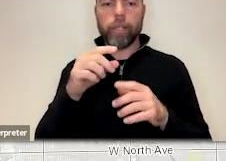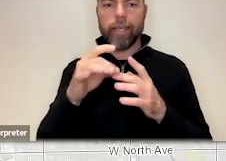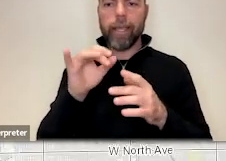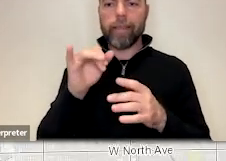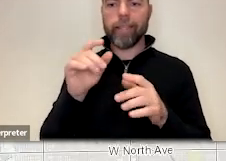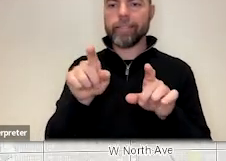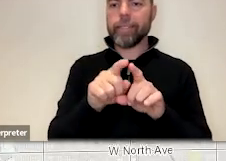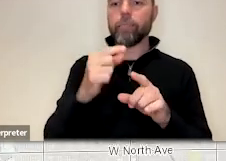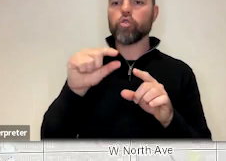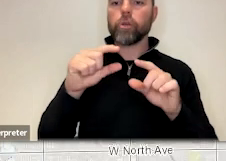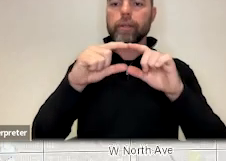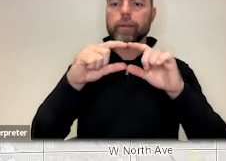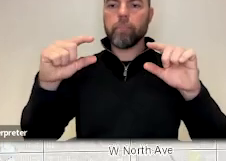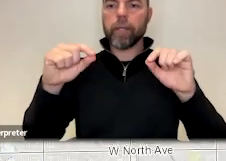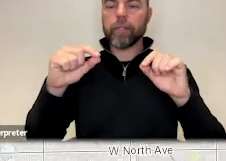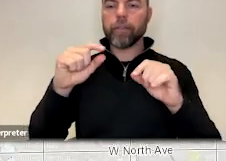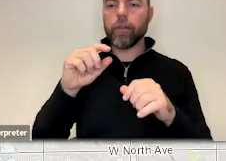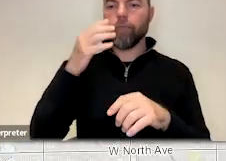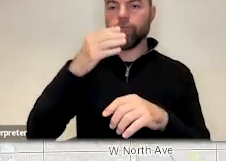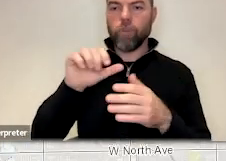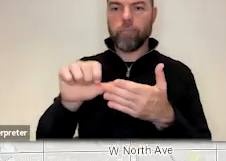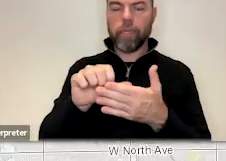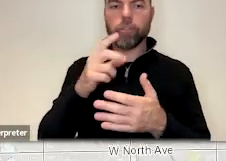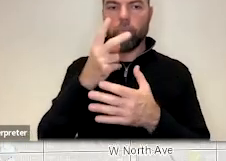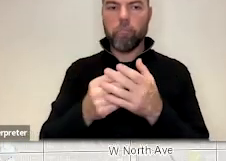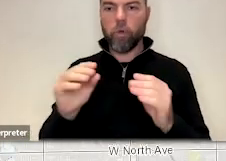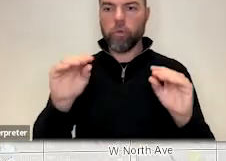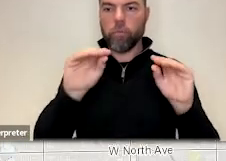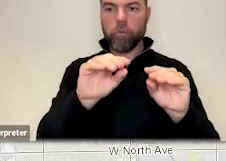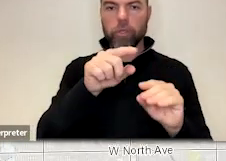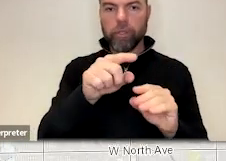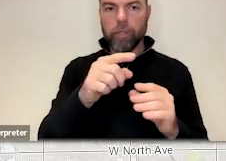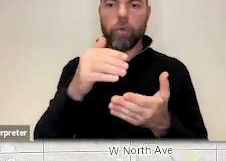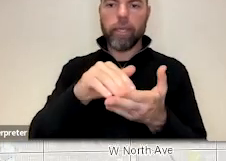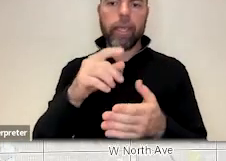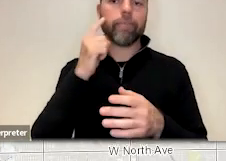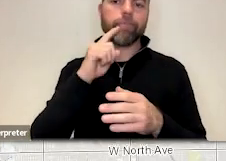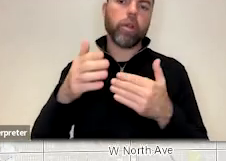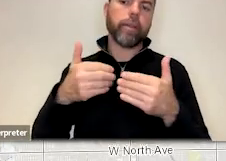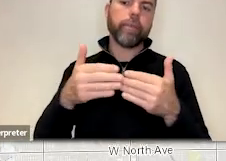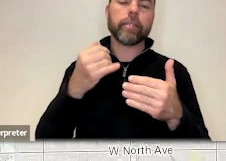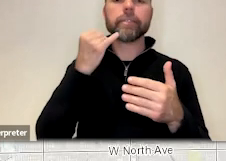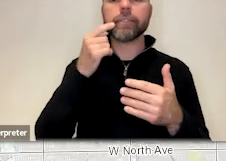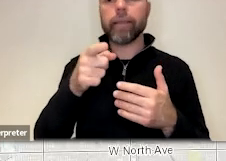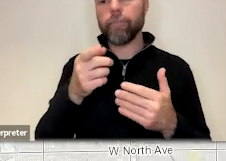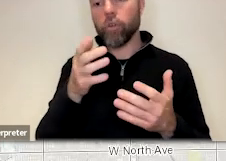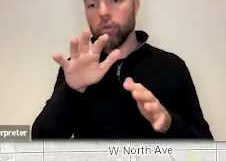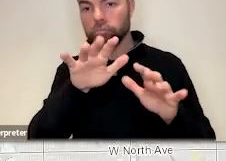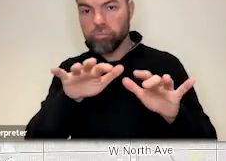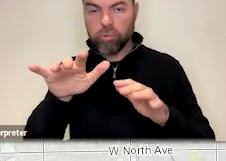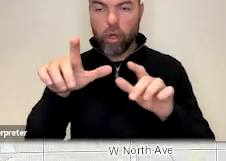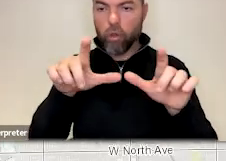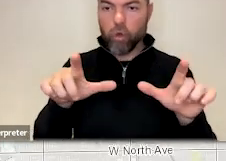on the front page of the website. Those are both here for your convenience. So if you're in here, you're doing the